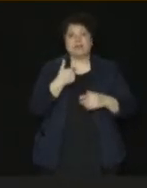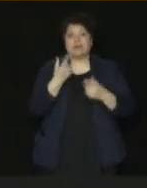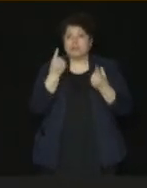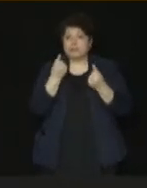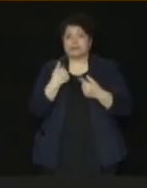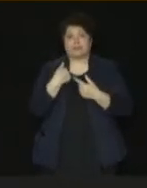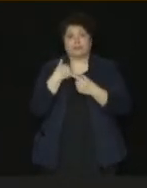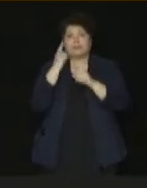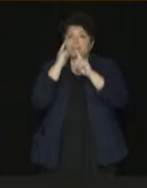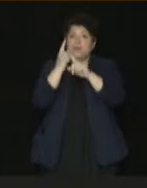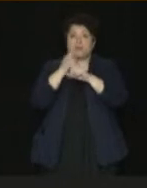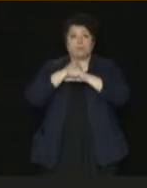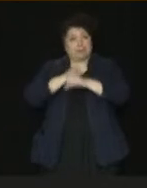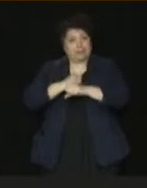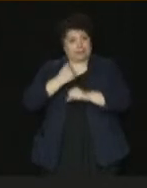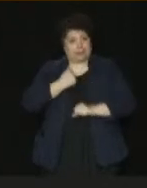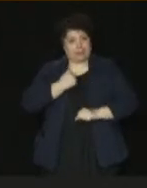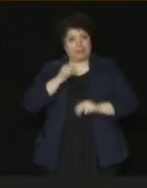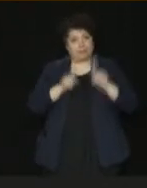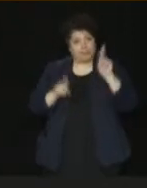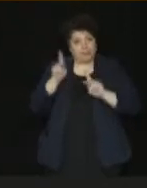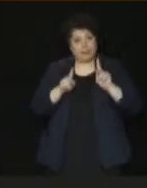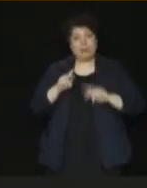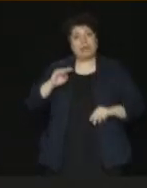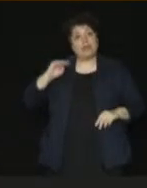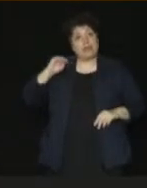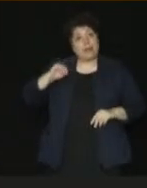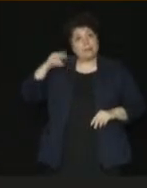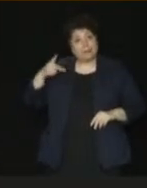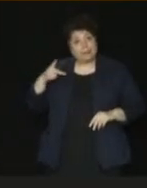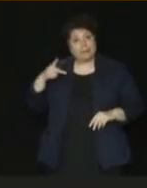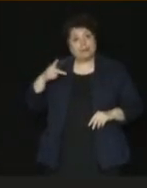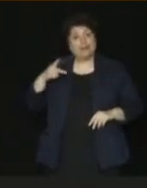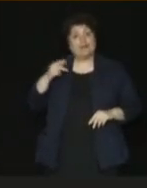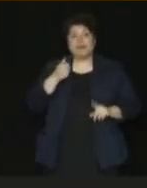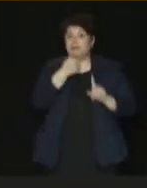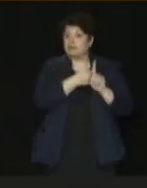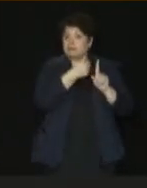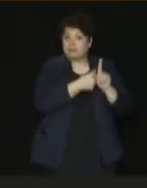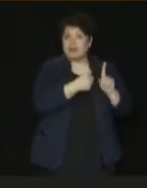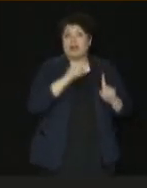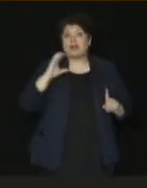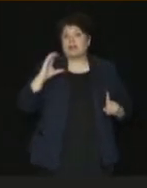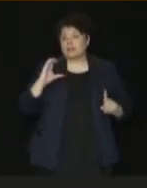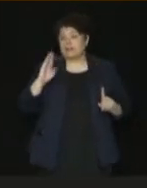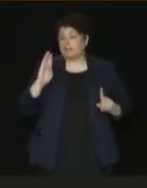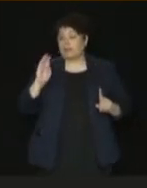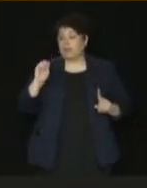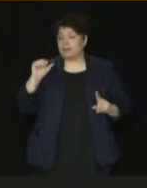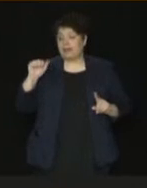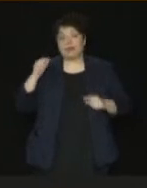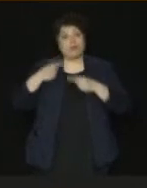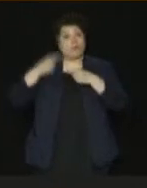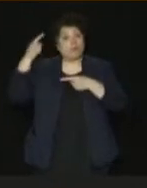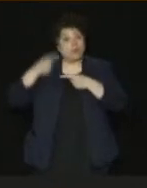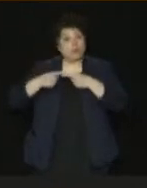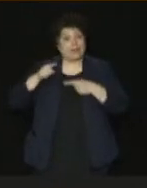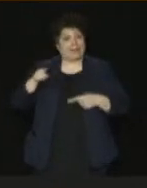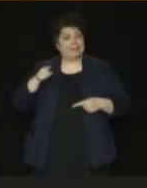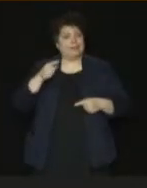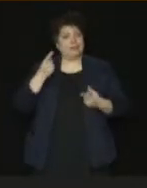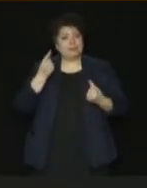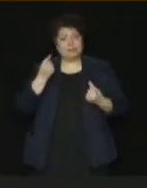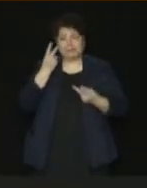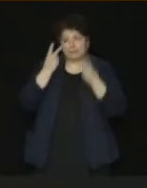cases, and our MPs and our CBSA staff have seen